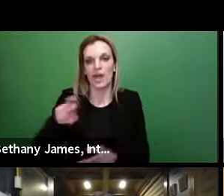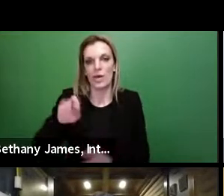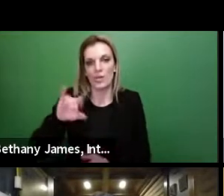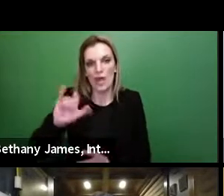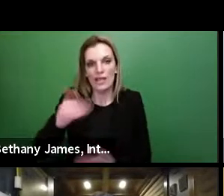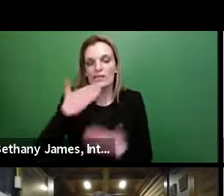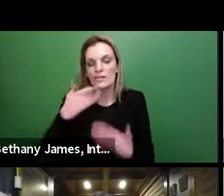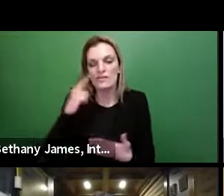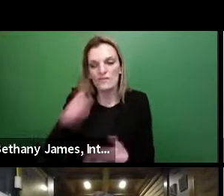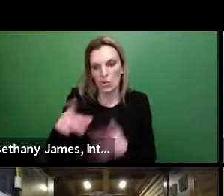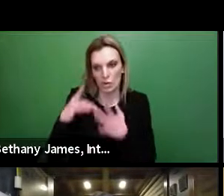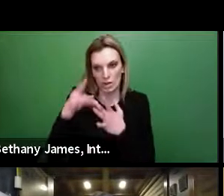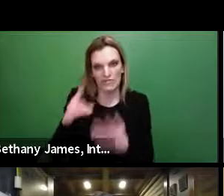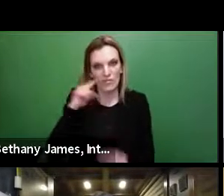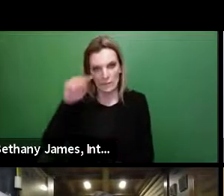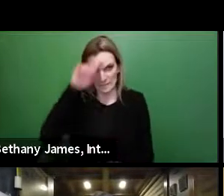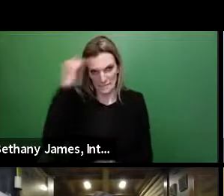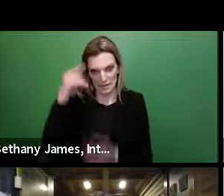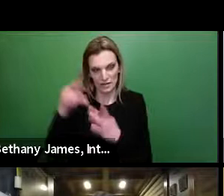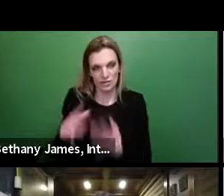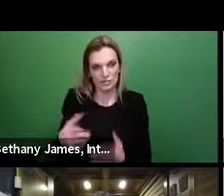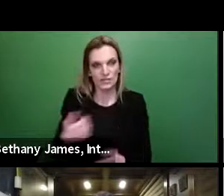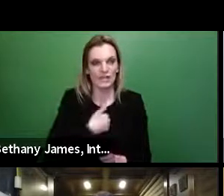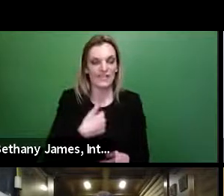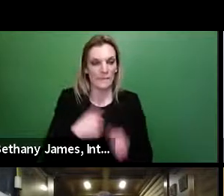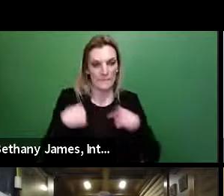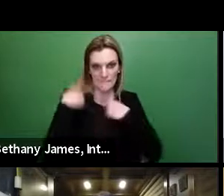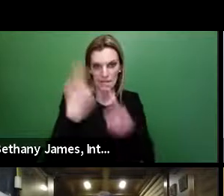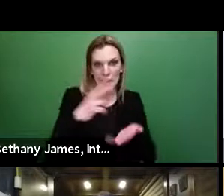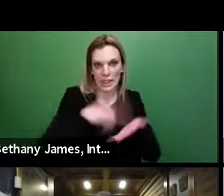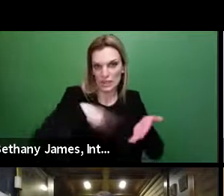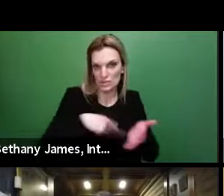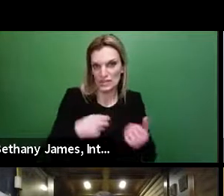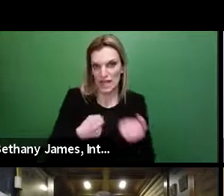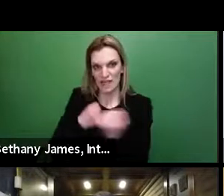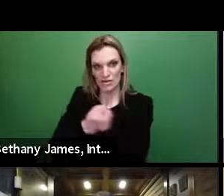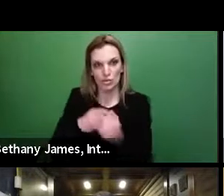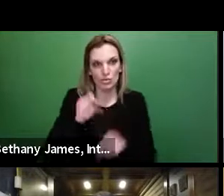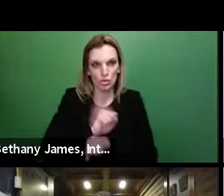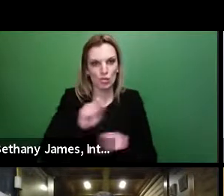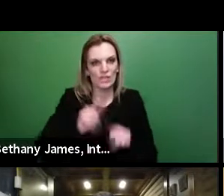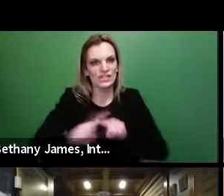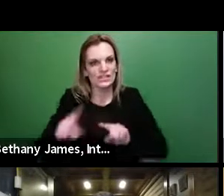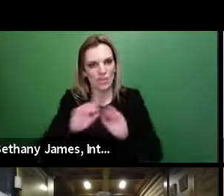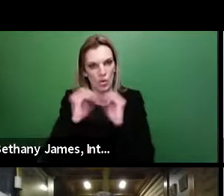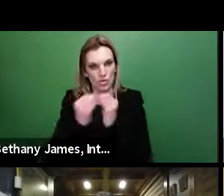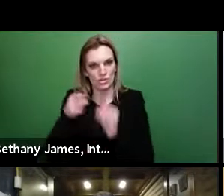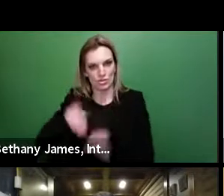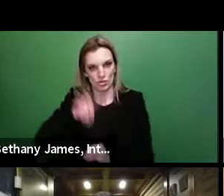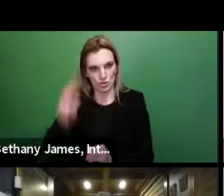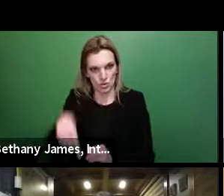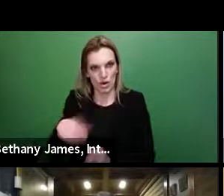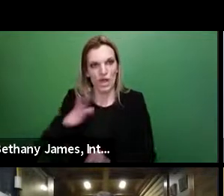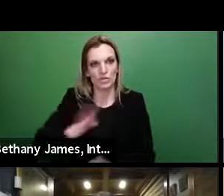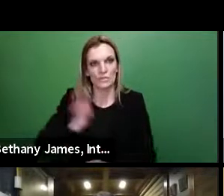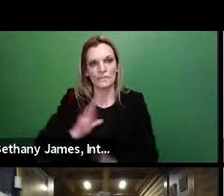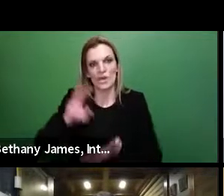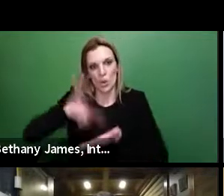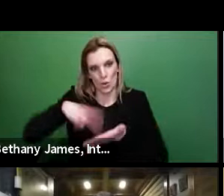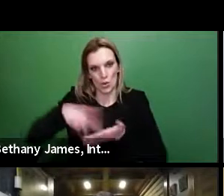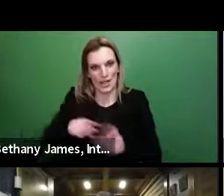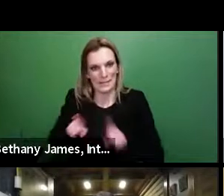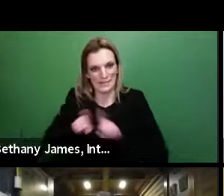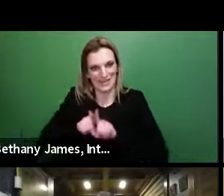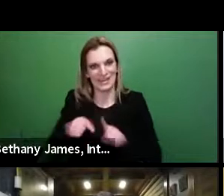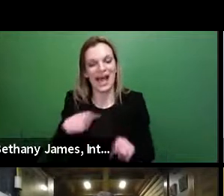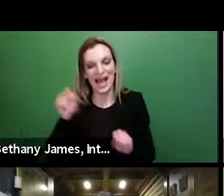Council. I personally have been a literacy advocate working with organization in the city of Detroit. I used to be a reading buddy, and